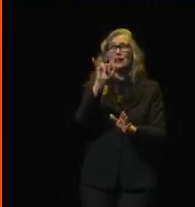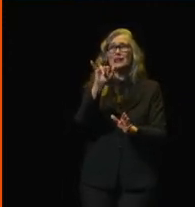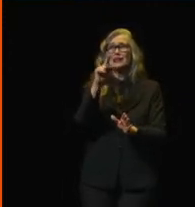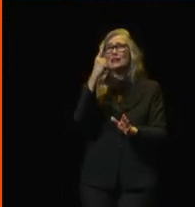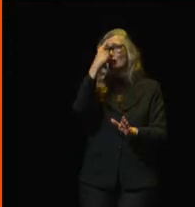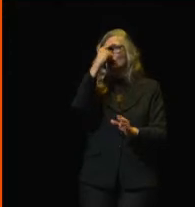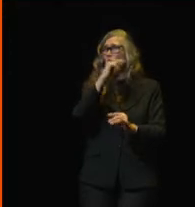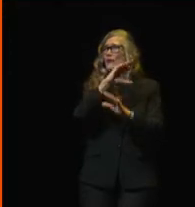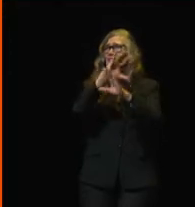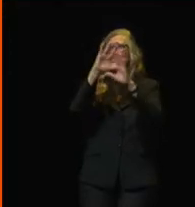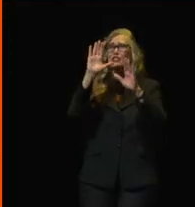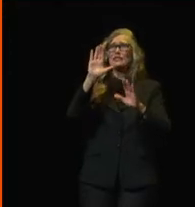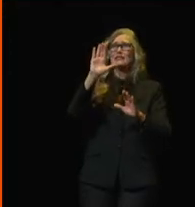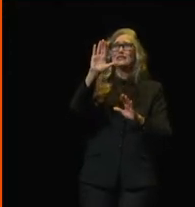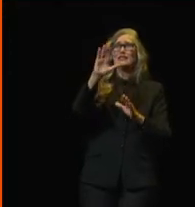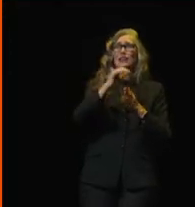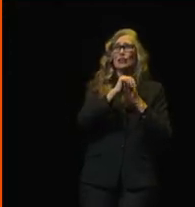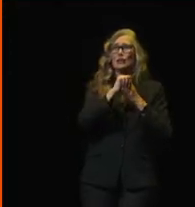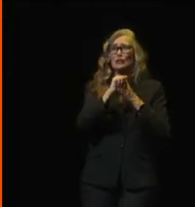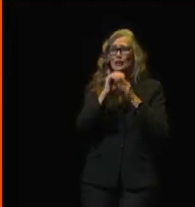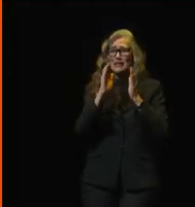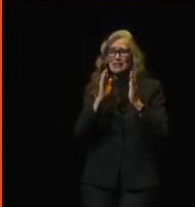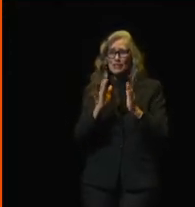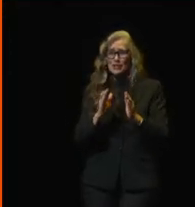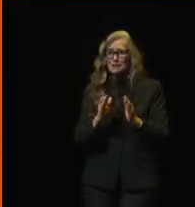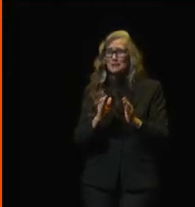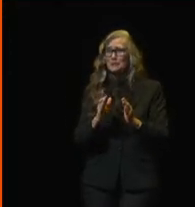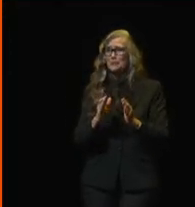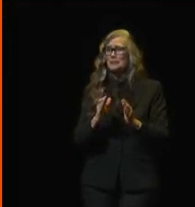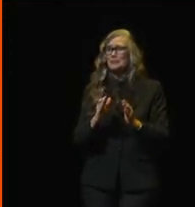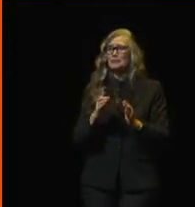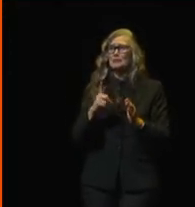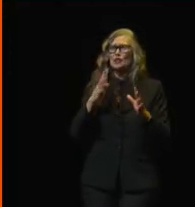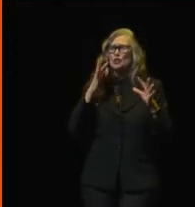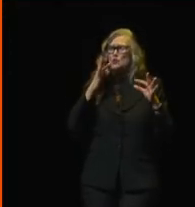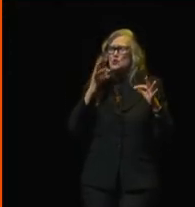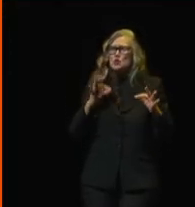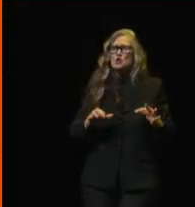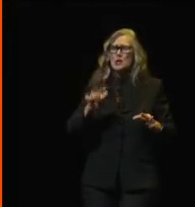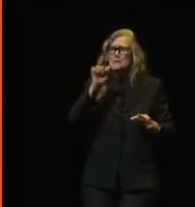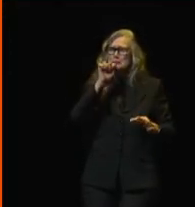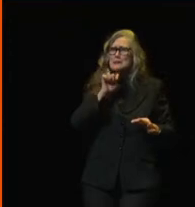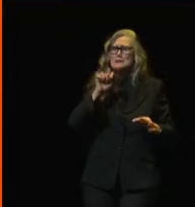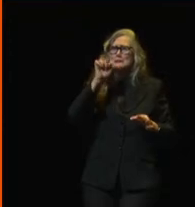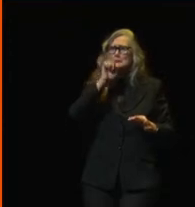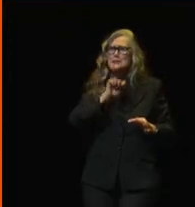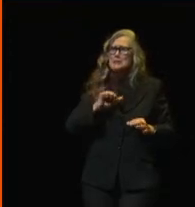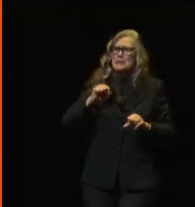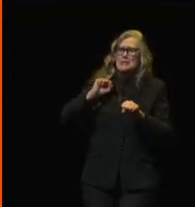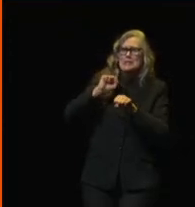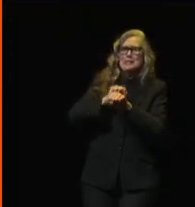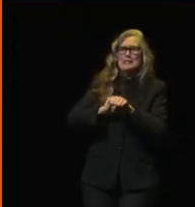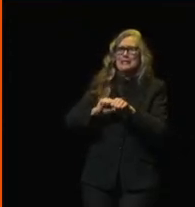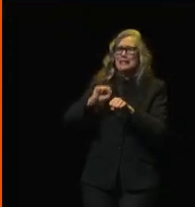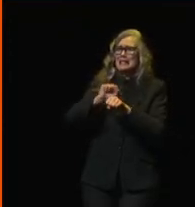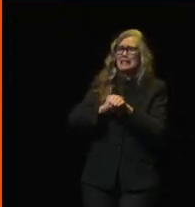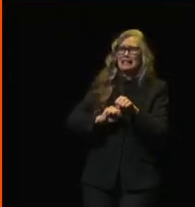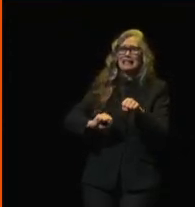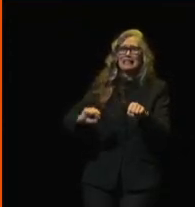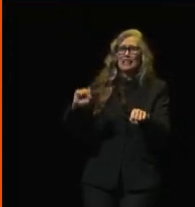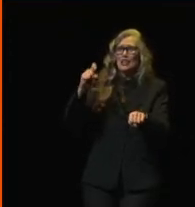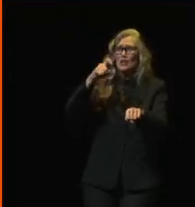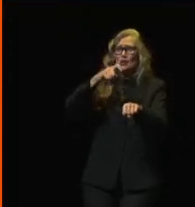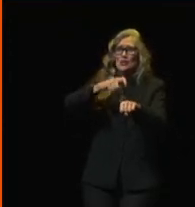your leadership, for your steely determination. Your time here on